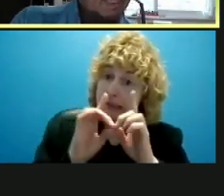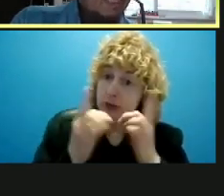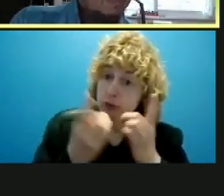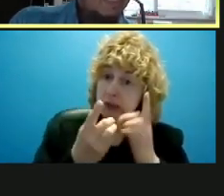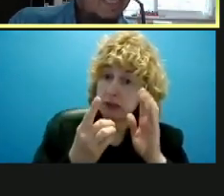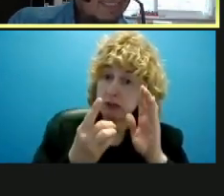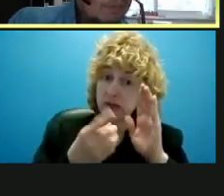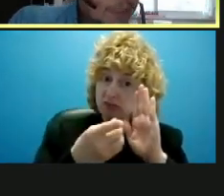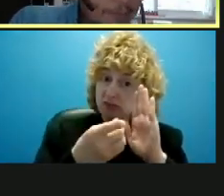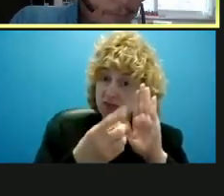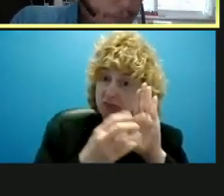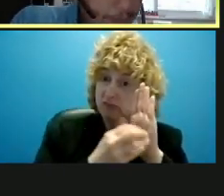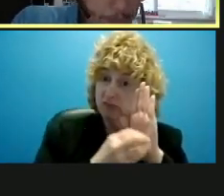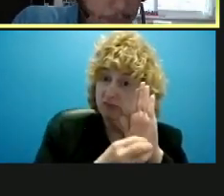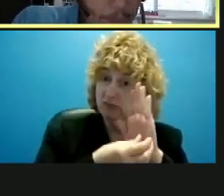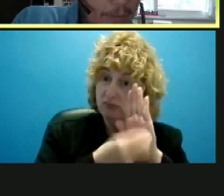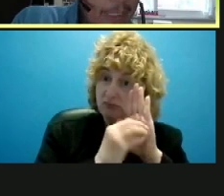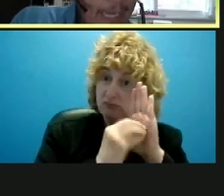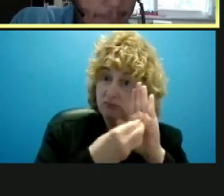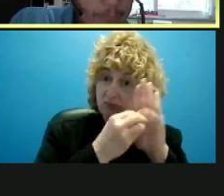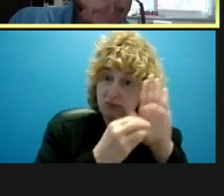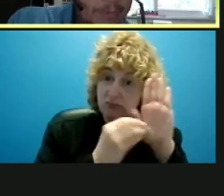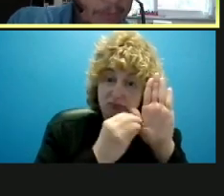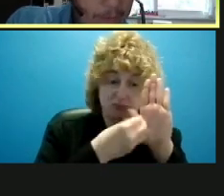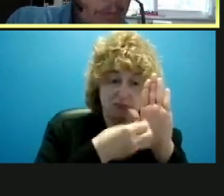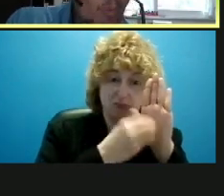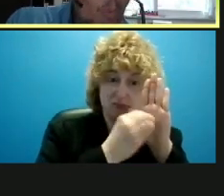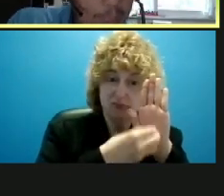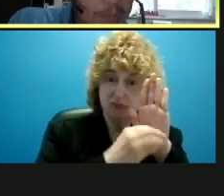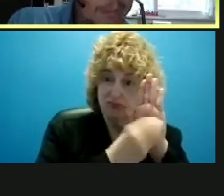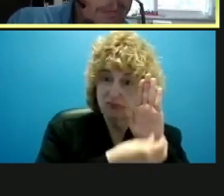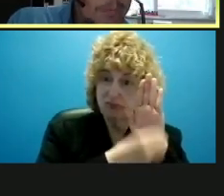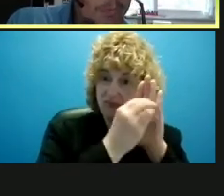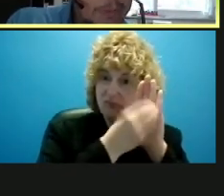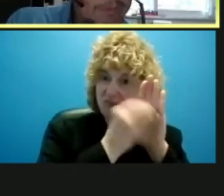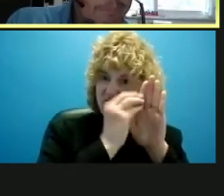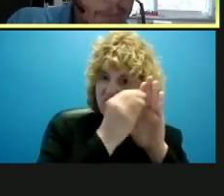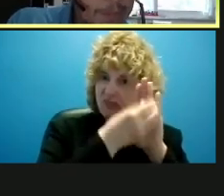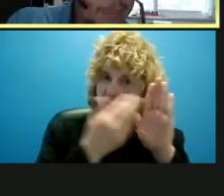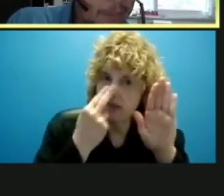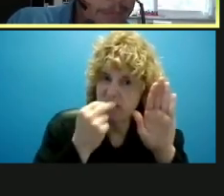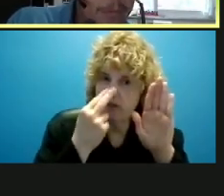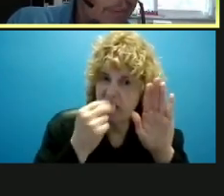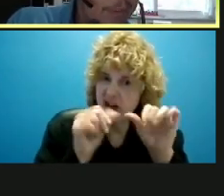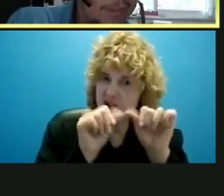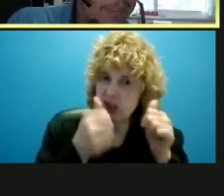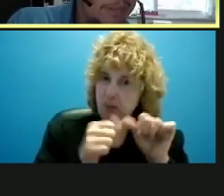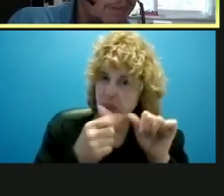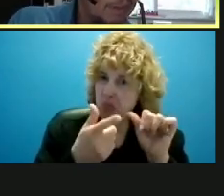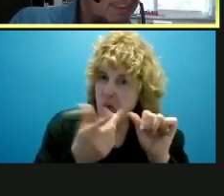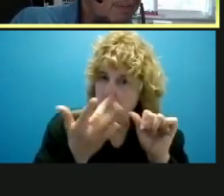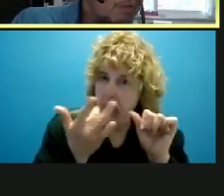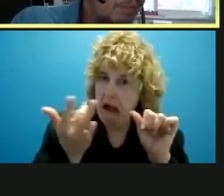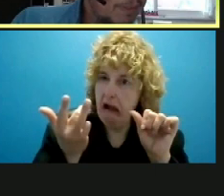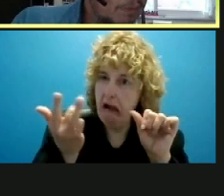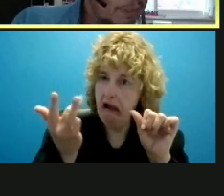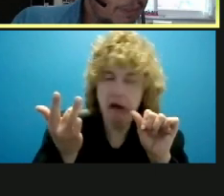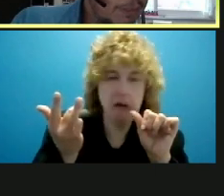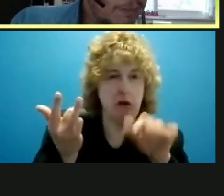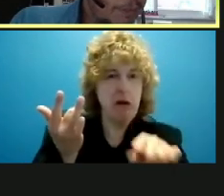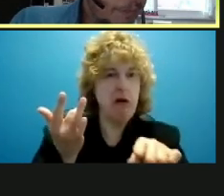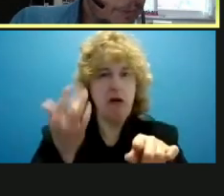So, and again, look at the funny shapes. And you have to think, why do they come up with these funny shapes? What is the rationale? Look